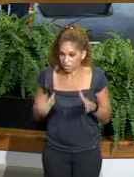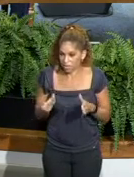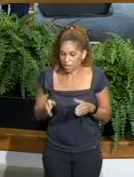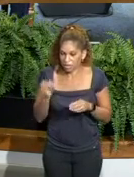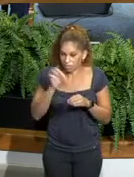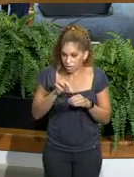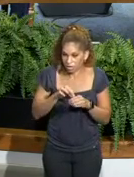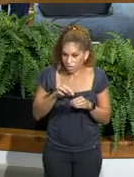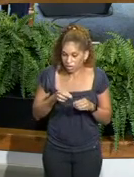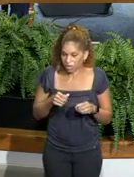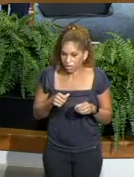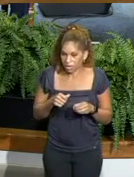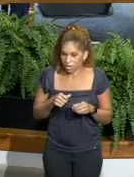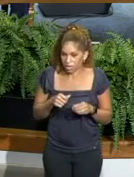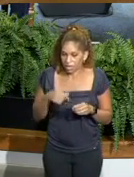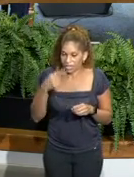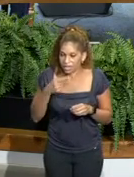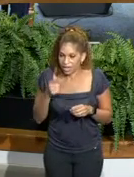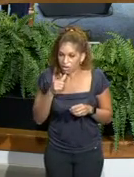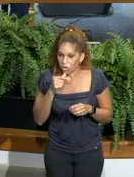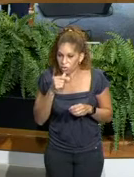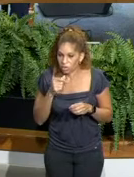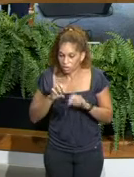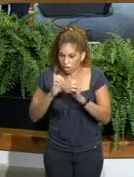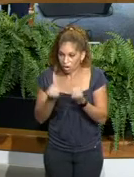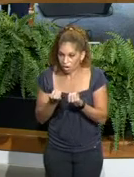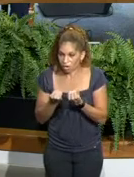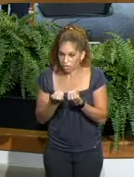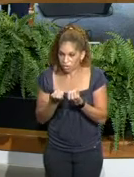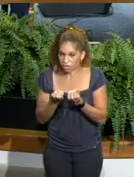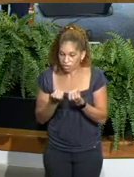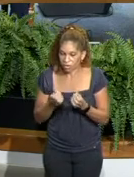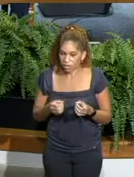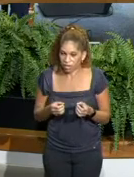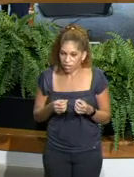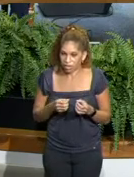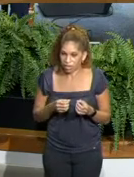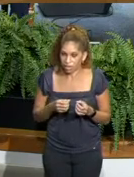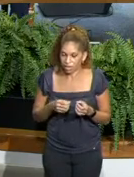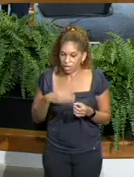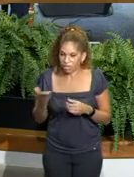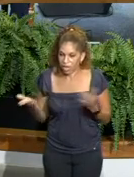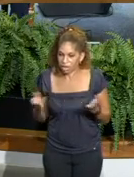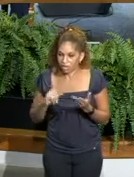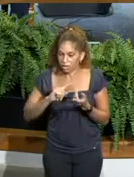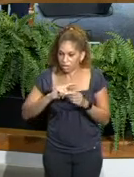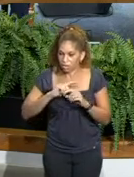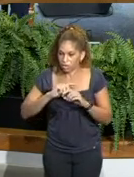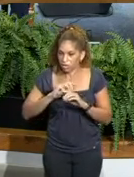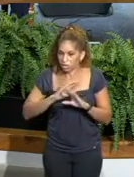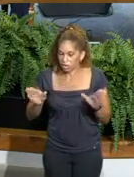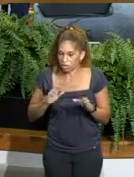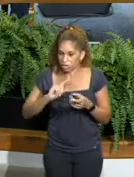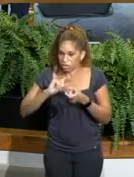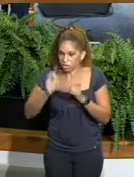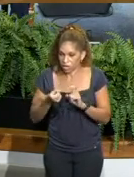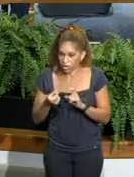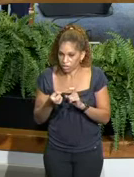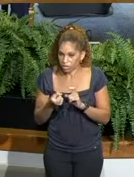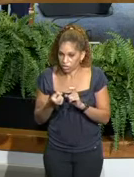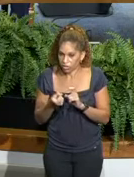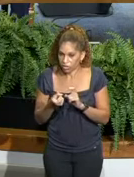in office and policymakers don't change course from one-shot policy